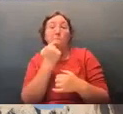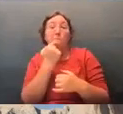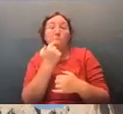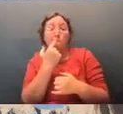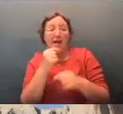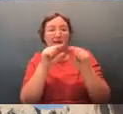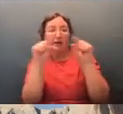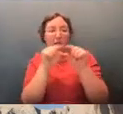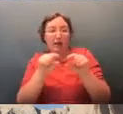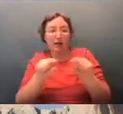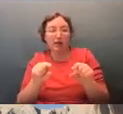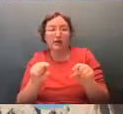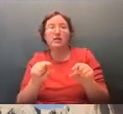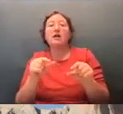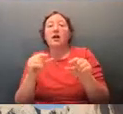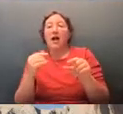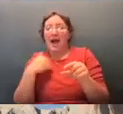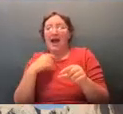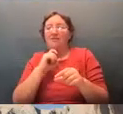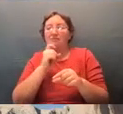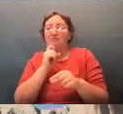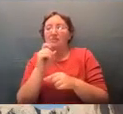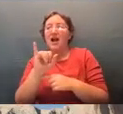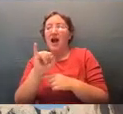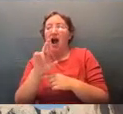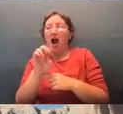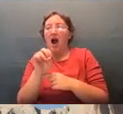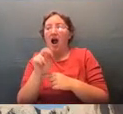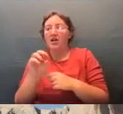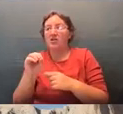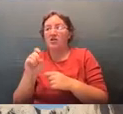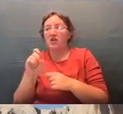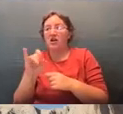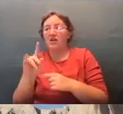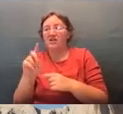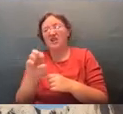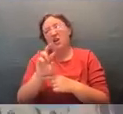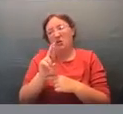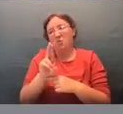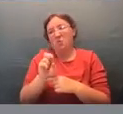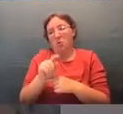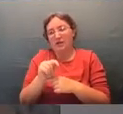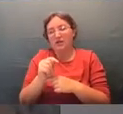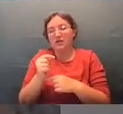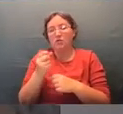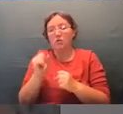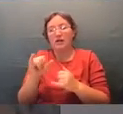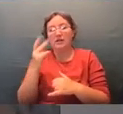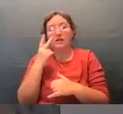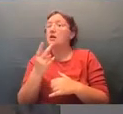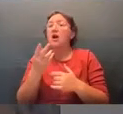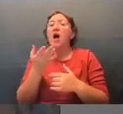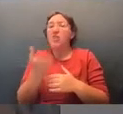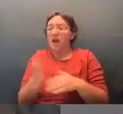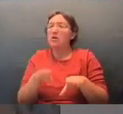is actually iron oxide or rust that's there. This state park is available for